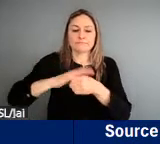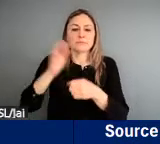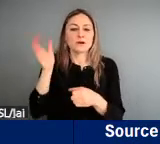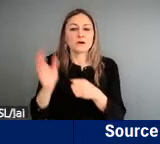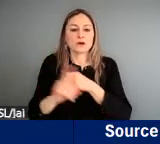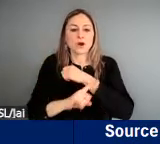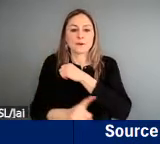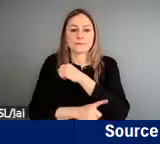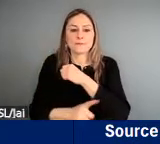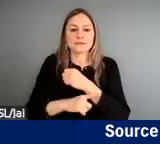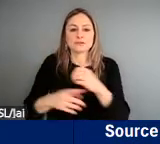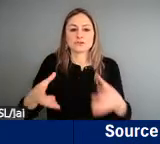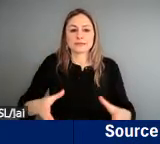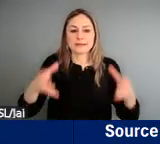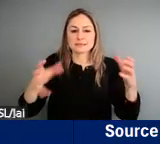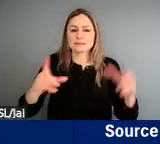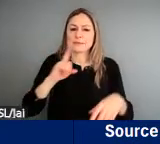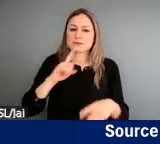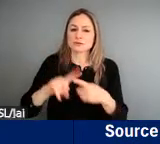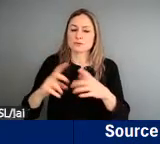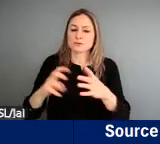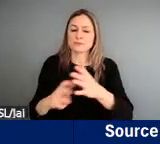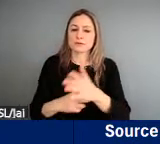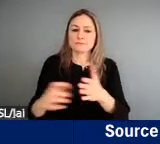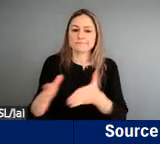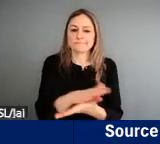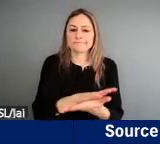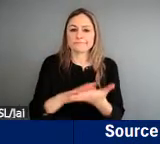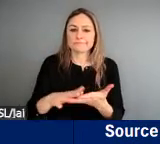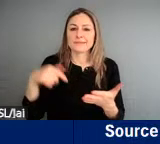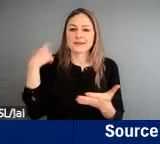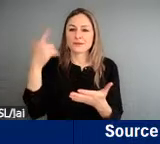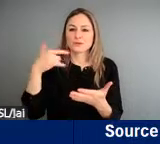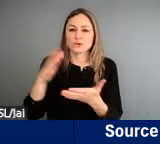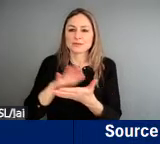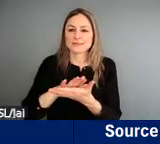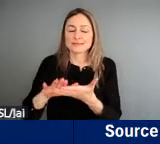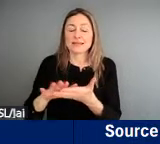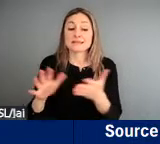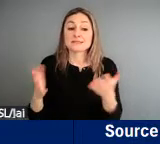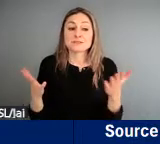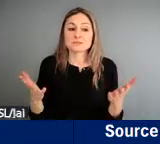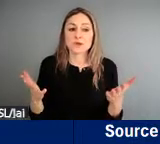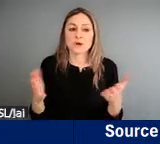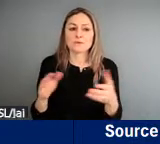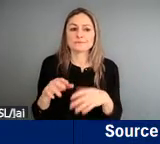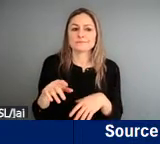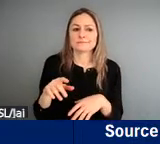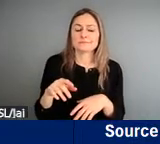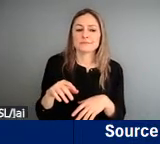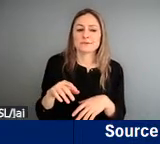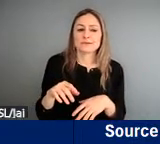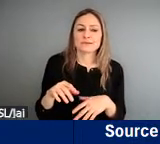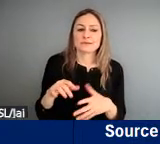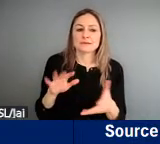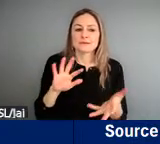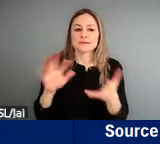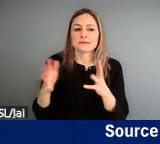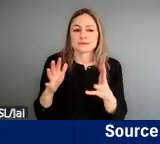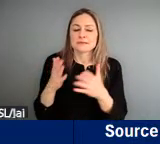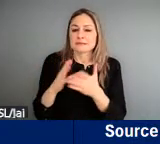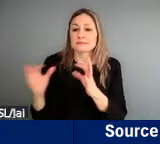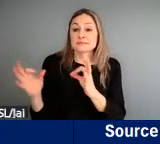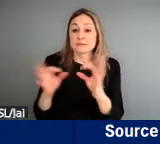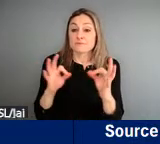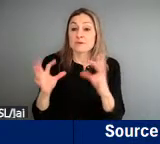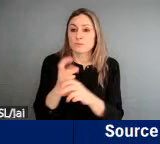bridge's cleanliness and aesthetic appeal. And so this, a little bit of feedback that we had gotten